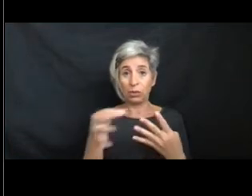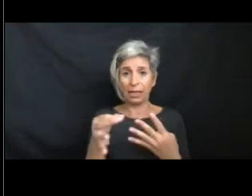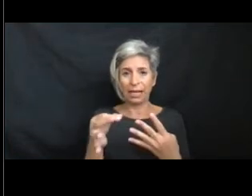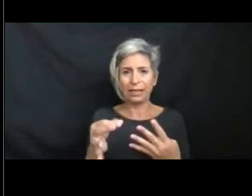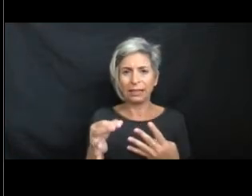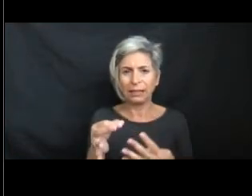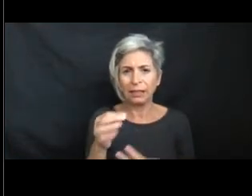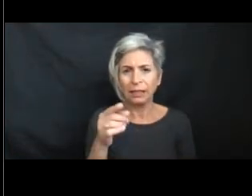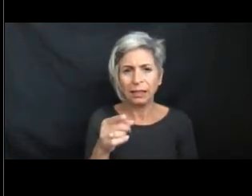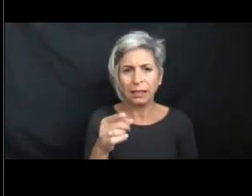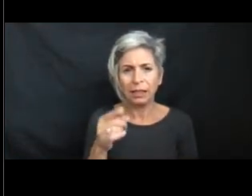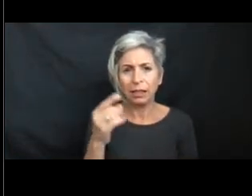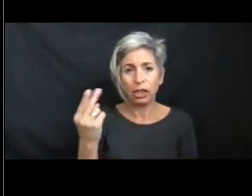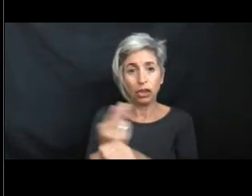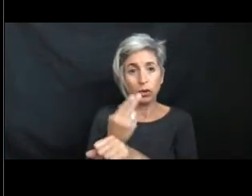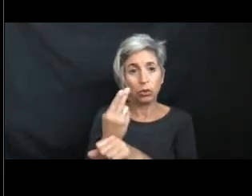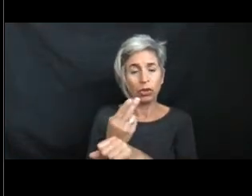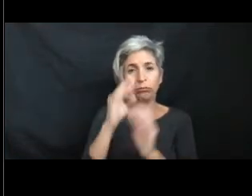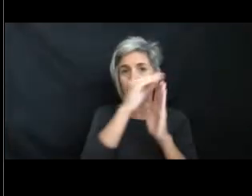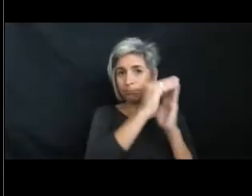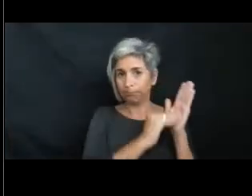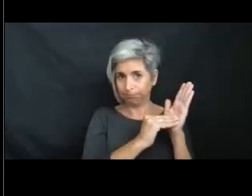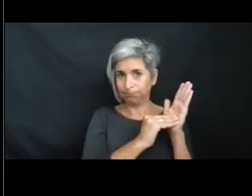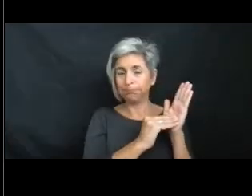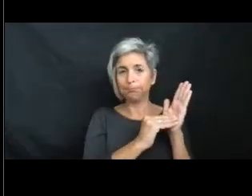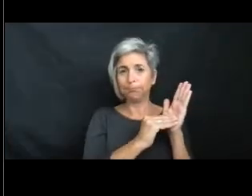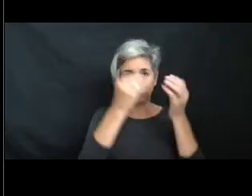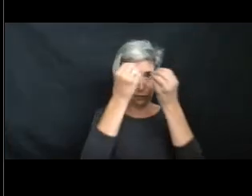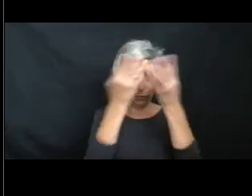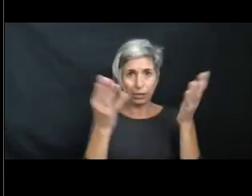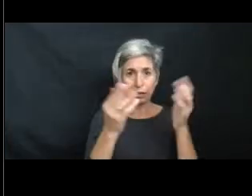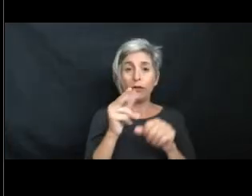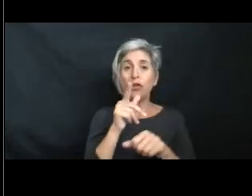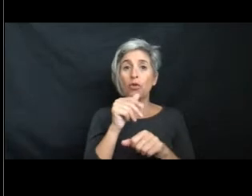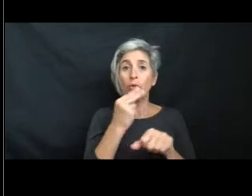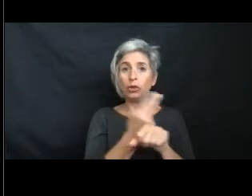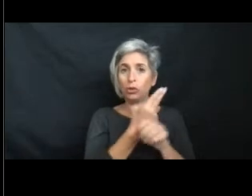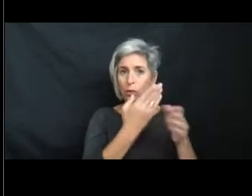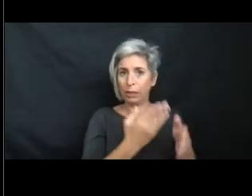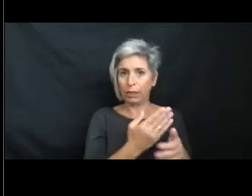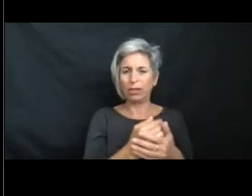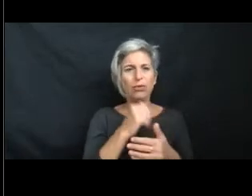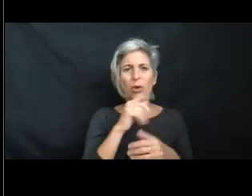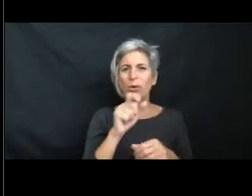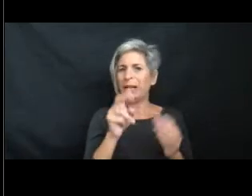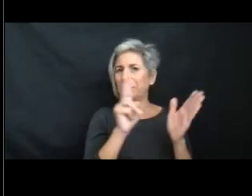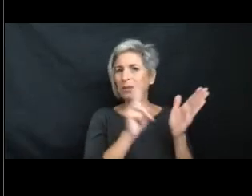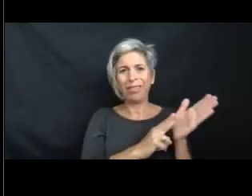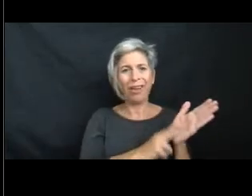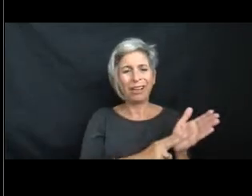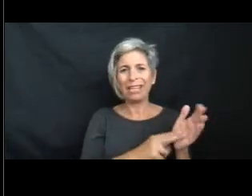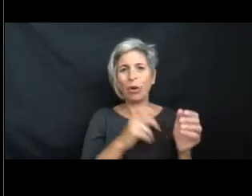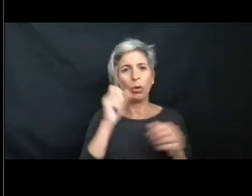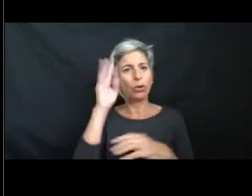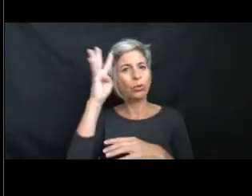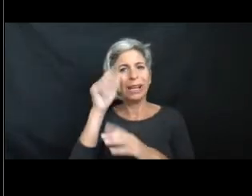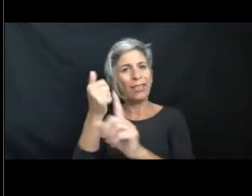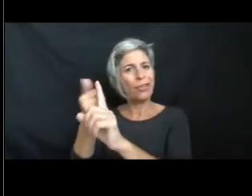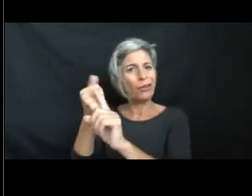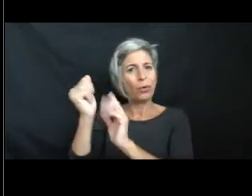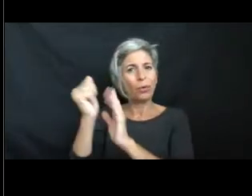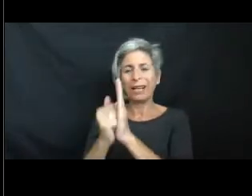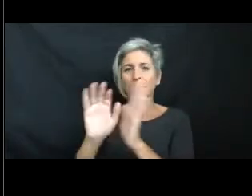this new screen and you fill in the user's information. So you don't have to have them log in or create their own account like